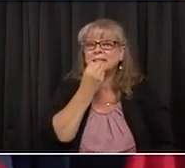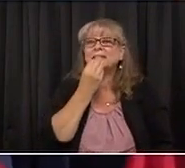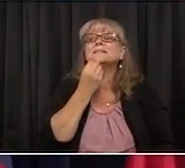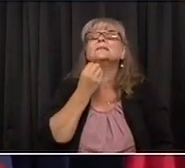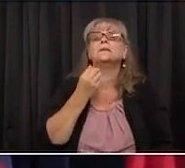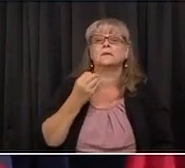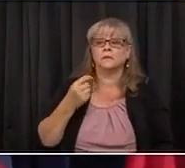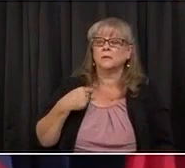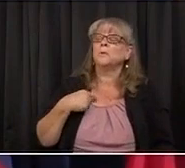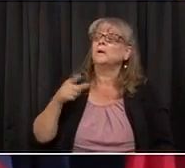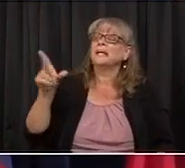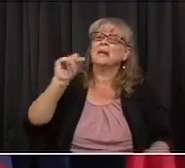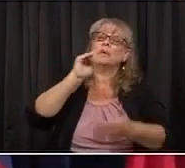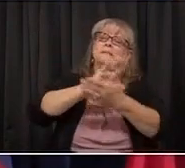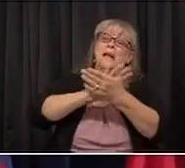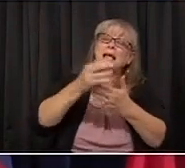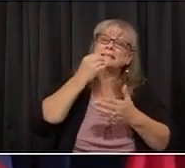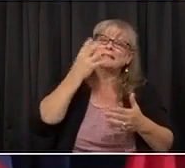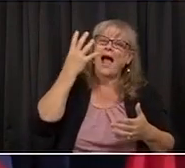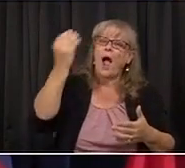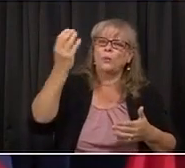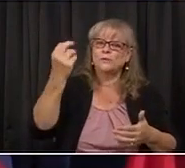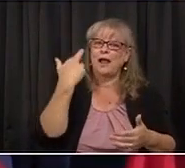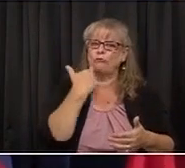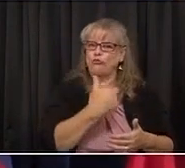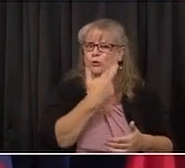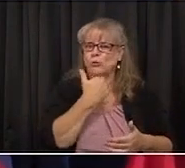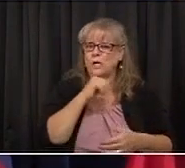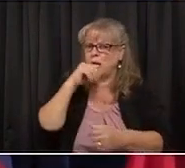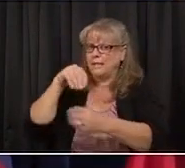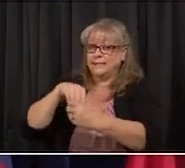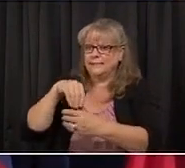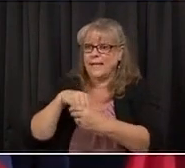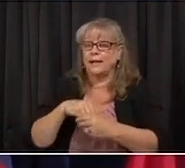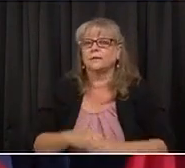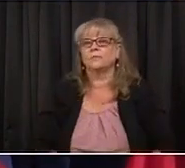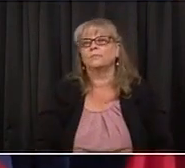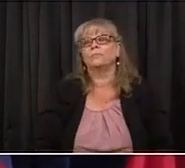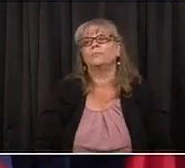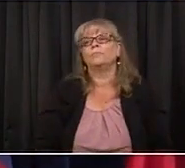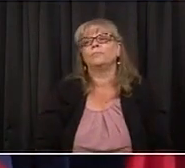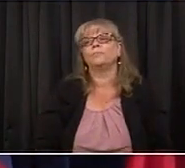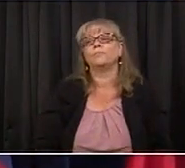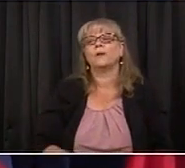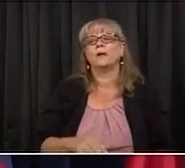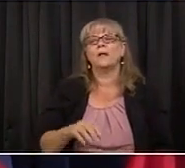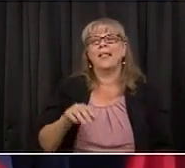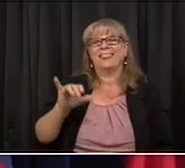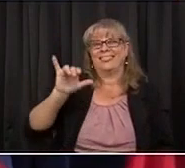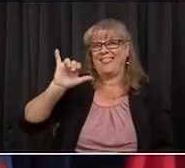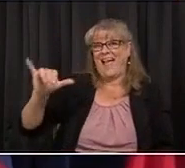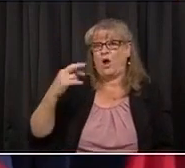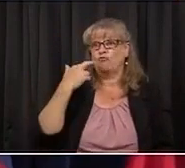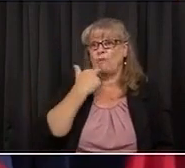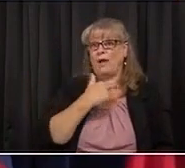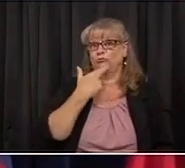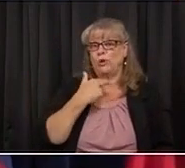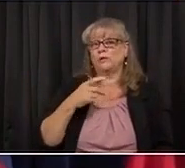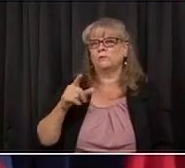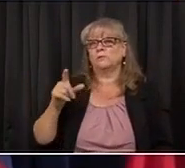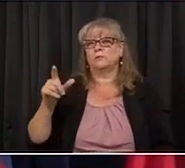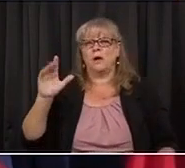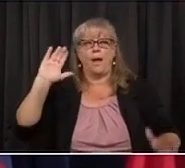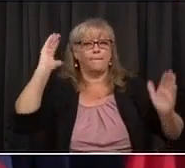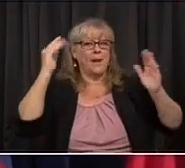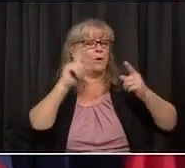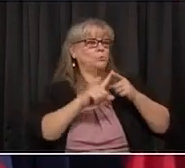outside is good as well. So that's very different than the social behavior in a bar at midnight or